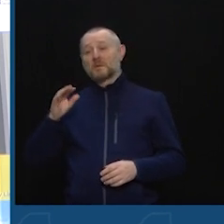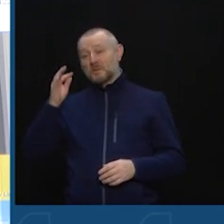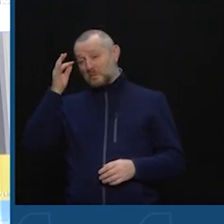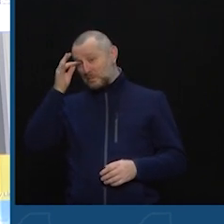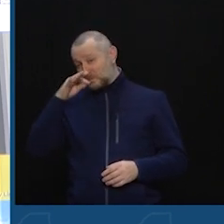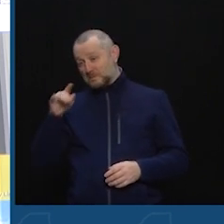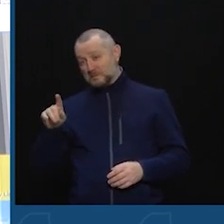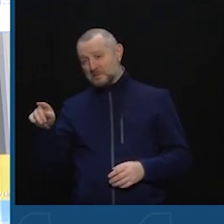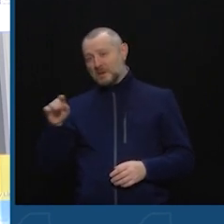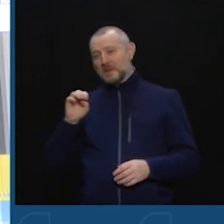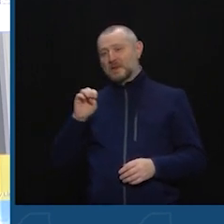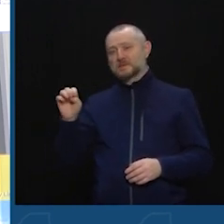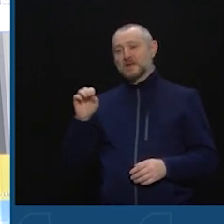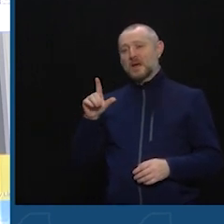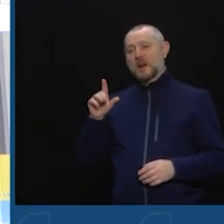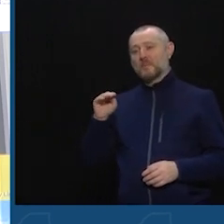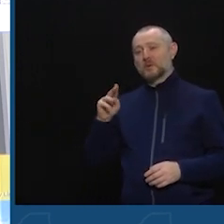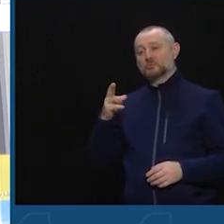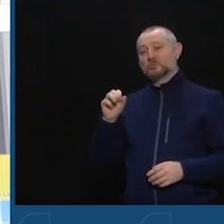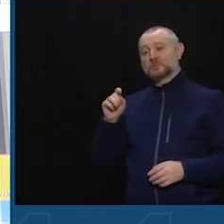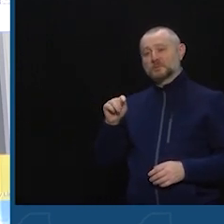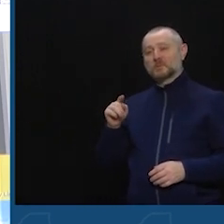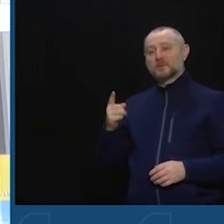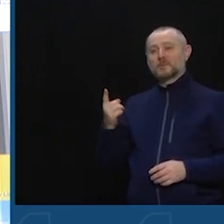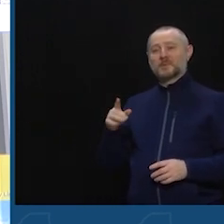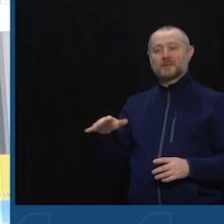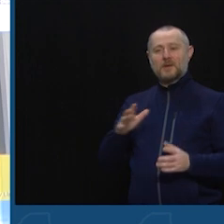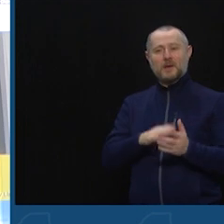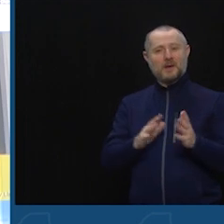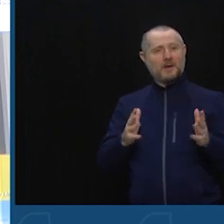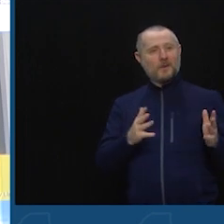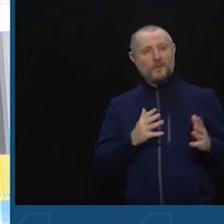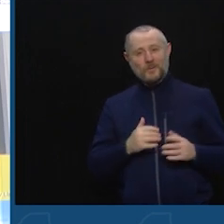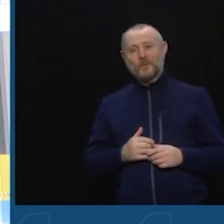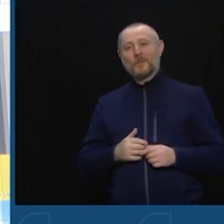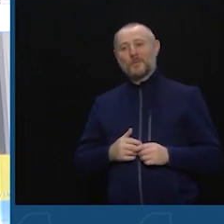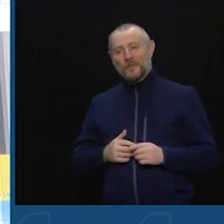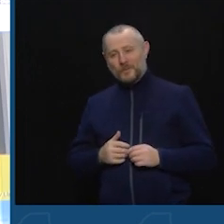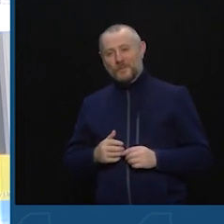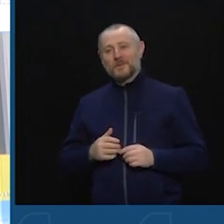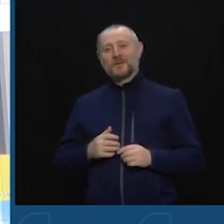East Elmhurst. Oh, well.